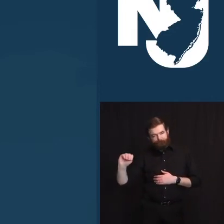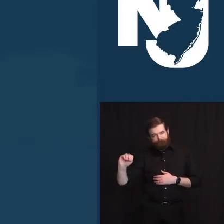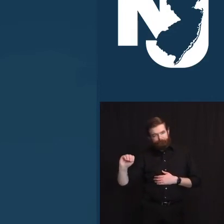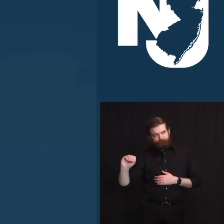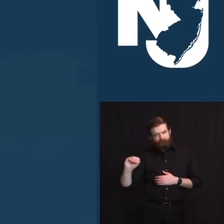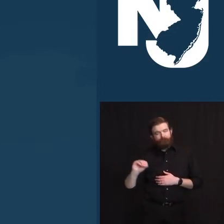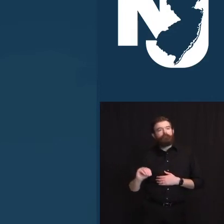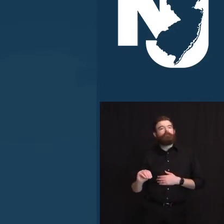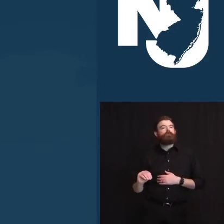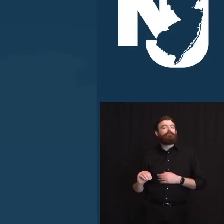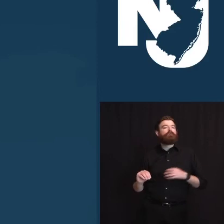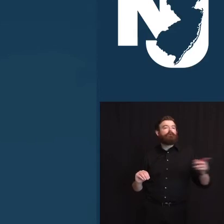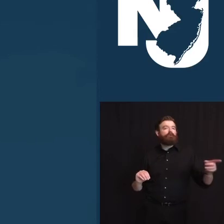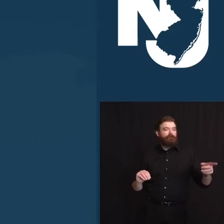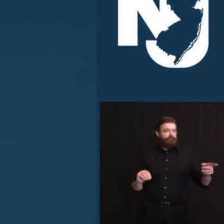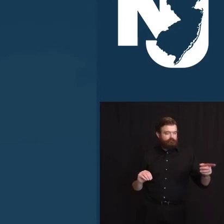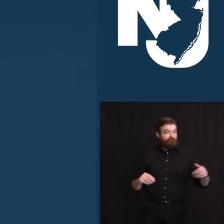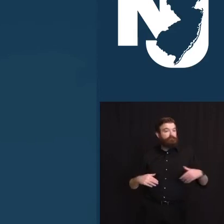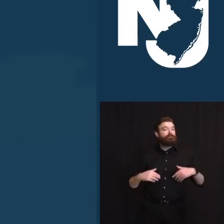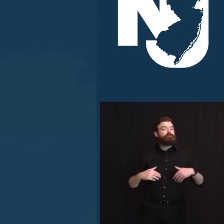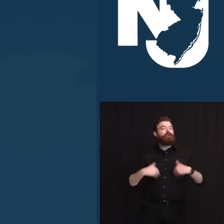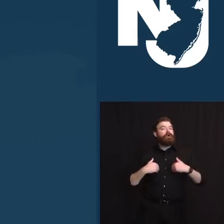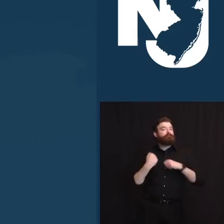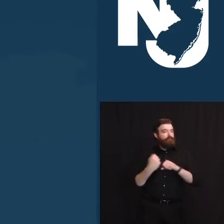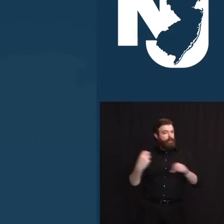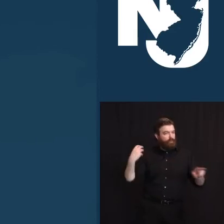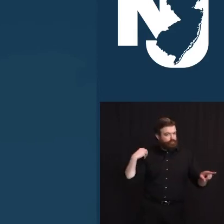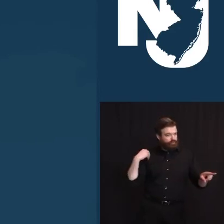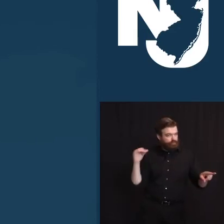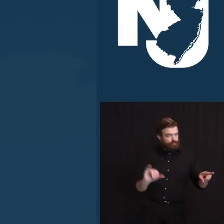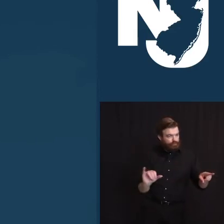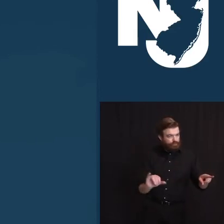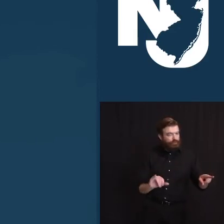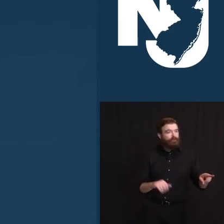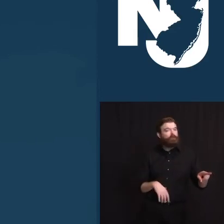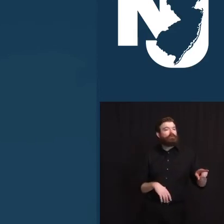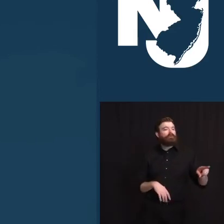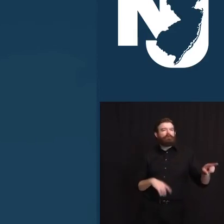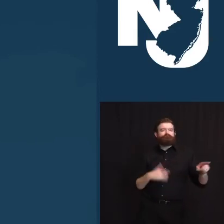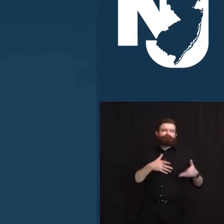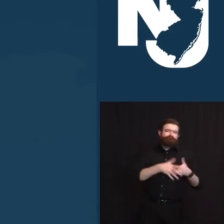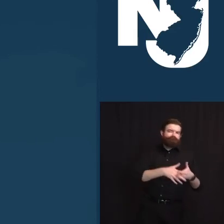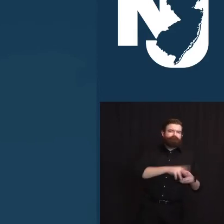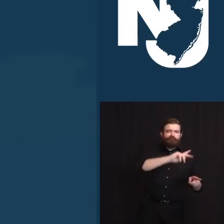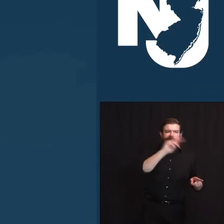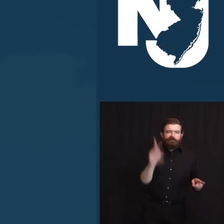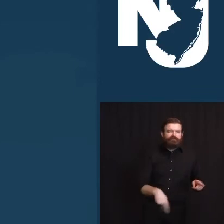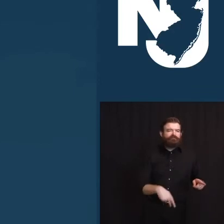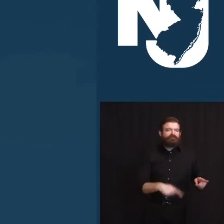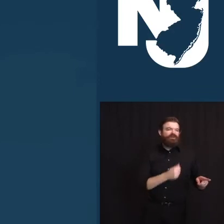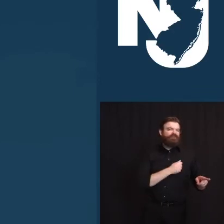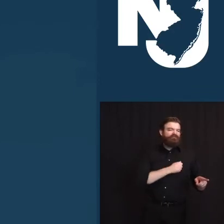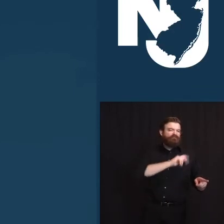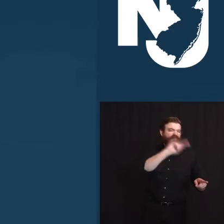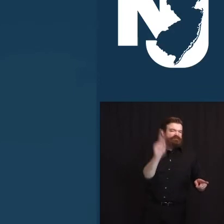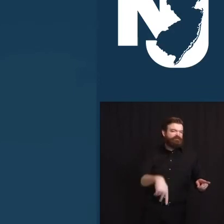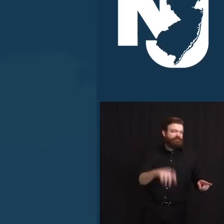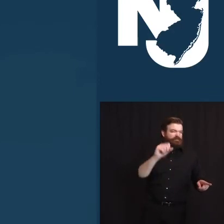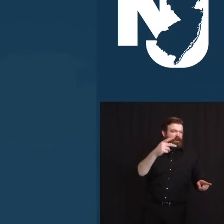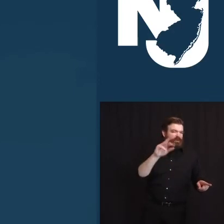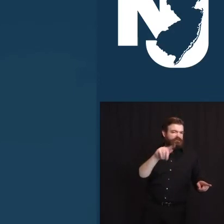say, because of his lifelong connection to the city of brotherly love, he was a diehard Philly sports fan. Shorty